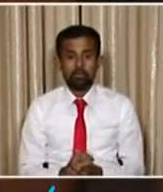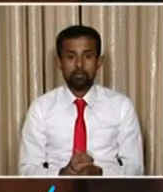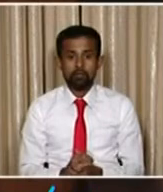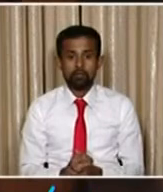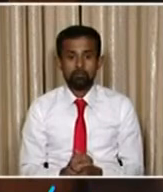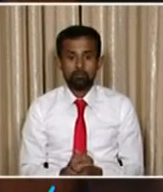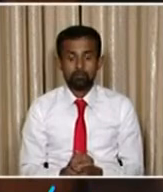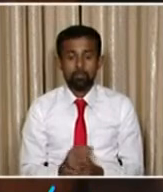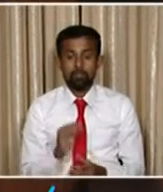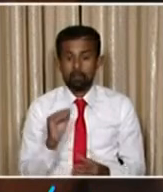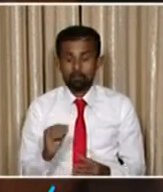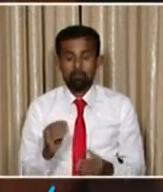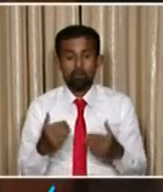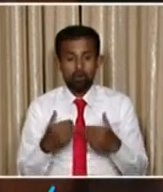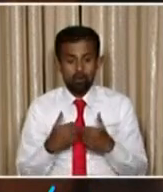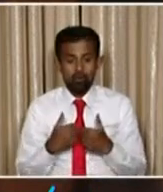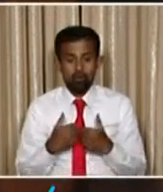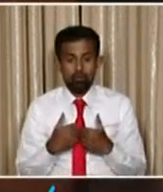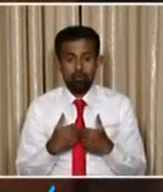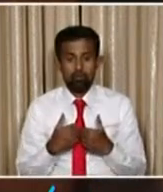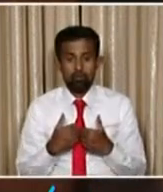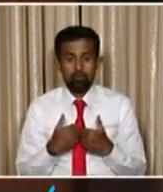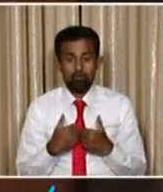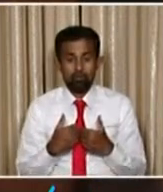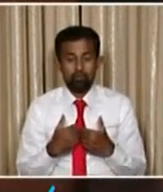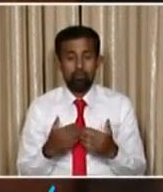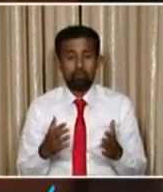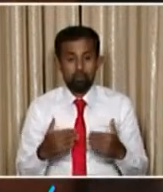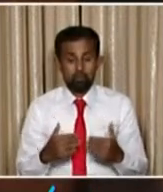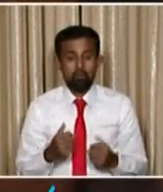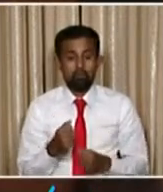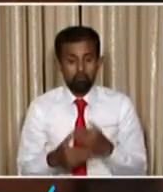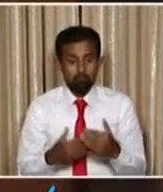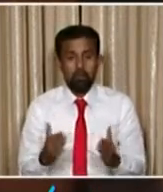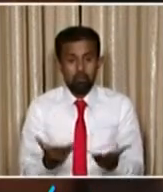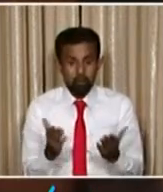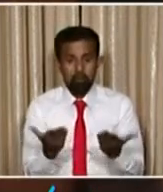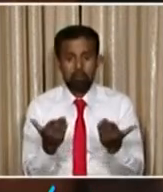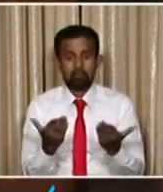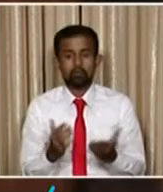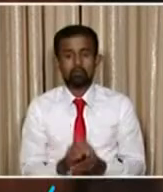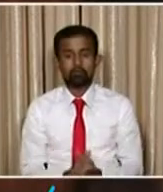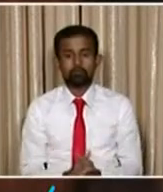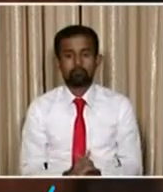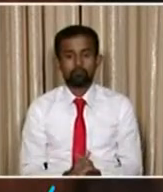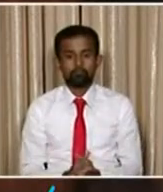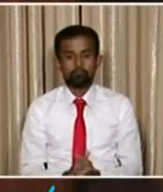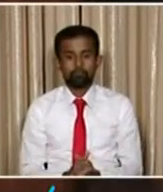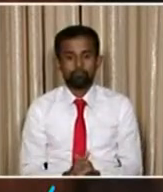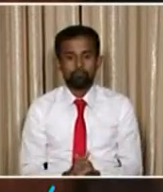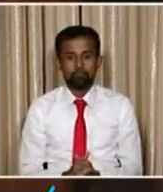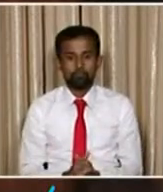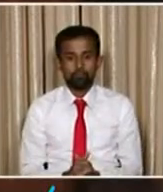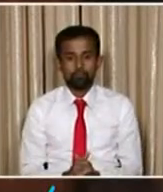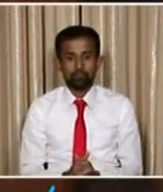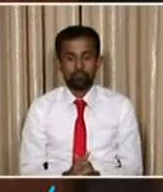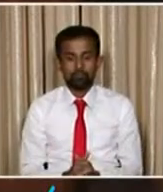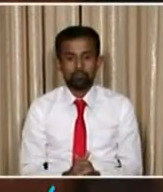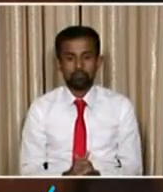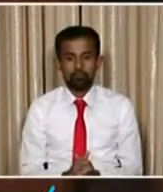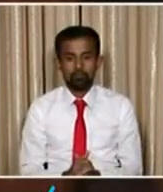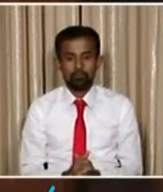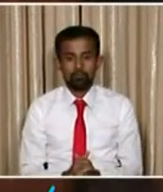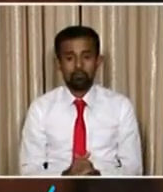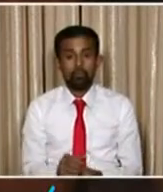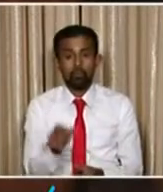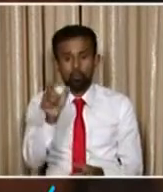to see that ferry service operate. So I would like to urge you to follow up on this. To please, sir, please respond to that in your time,